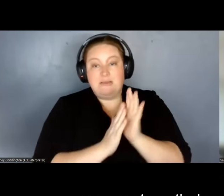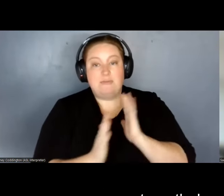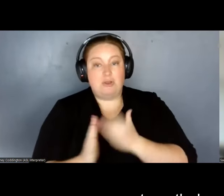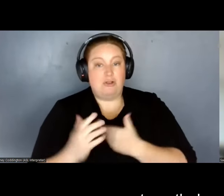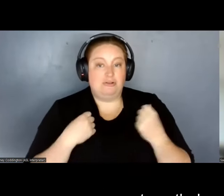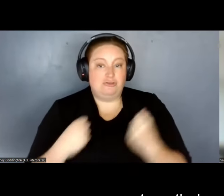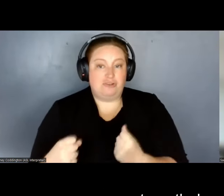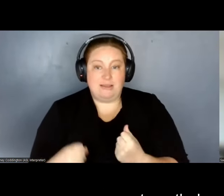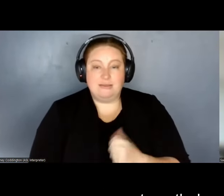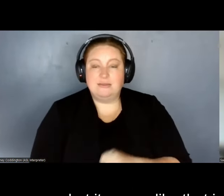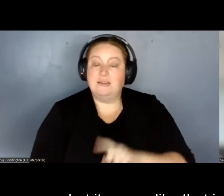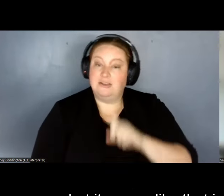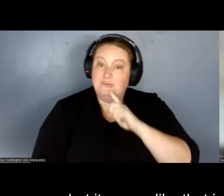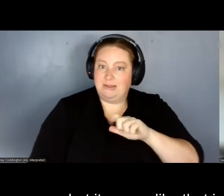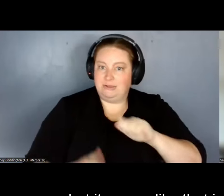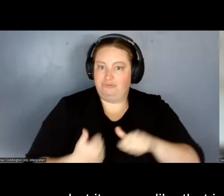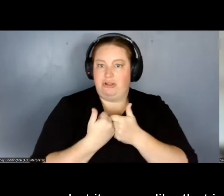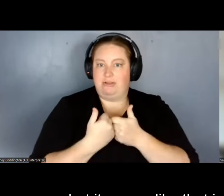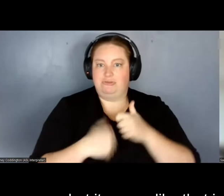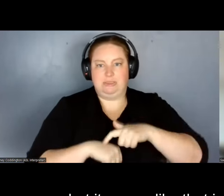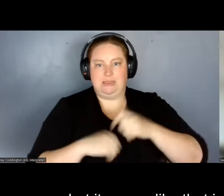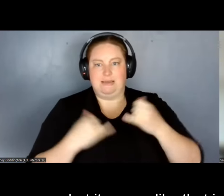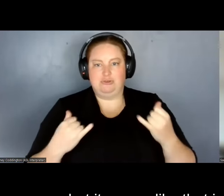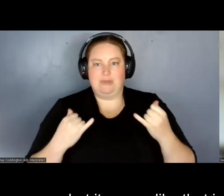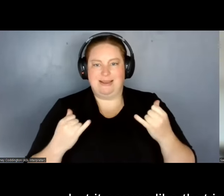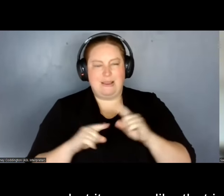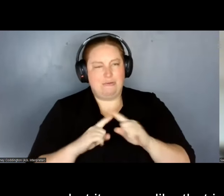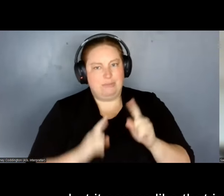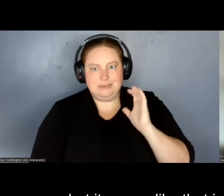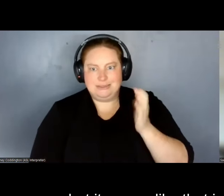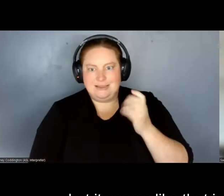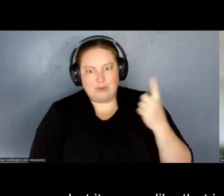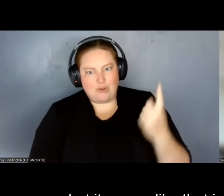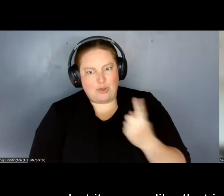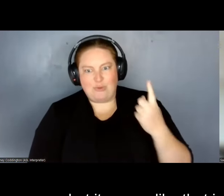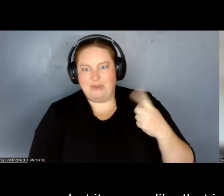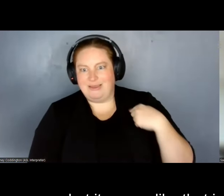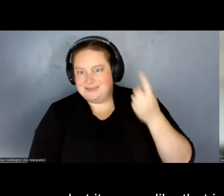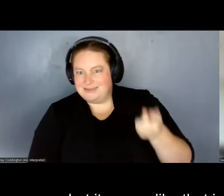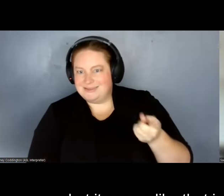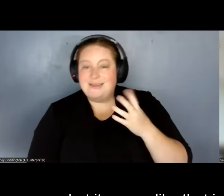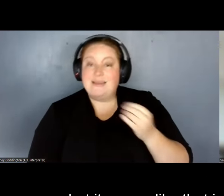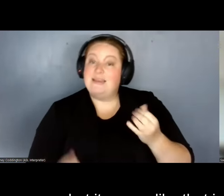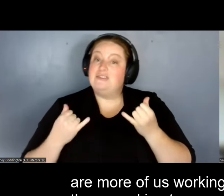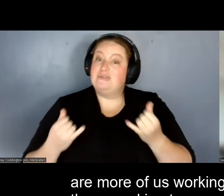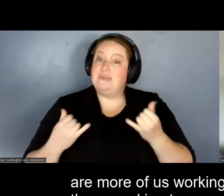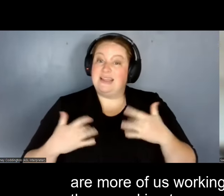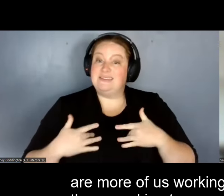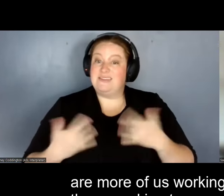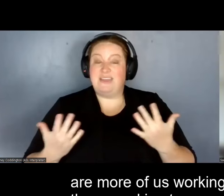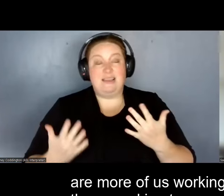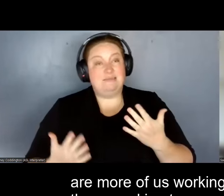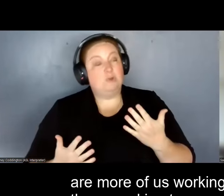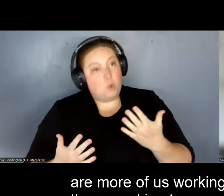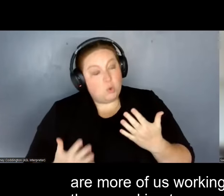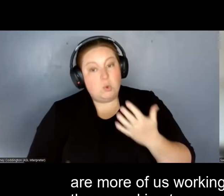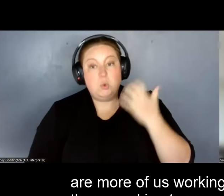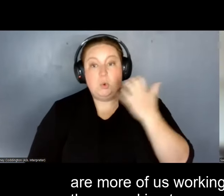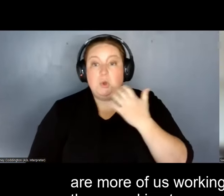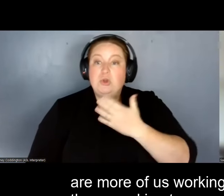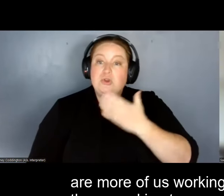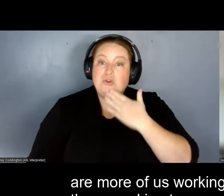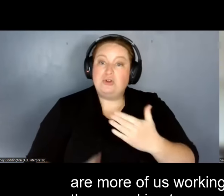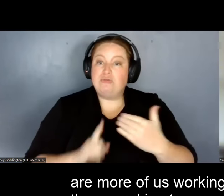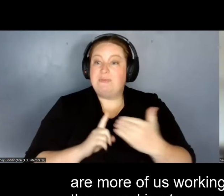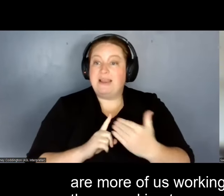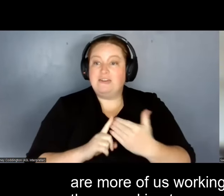in particularly challenging times right now, but it seems like that is always the case. And today's event is a reminder that there are more of us working to combat